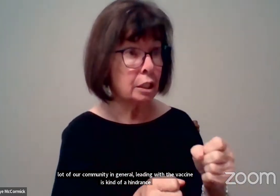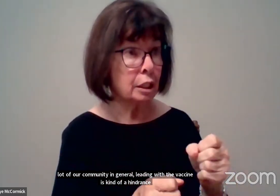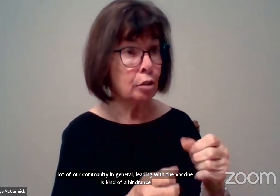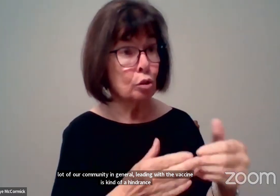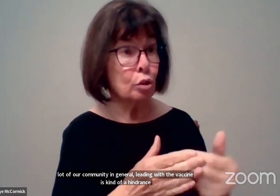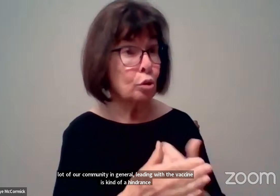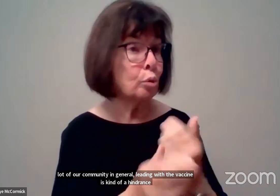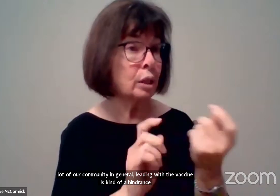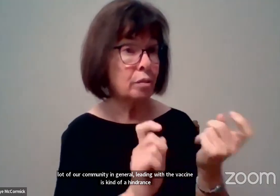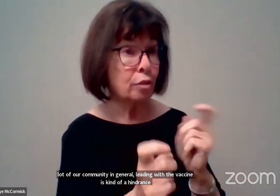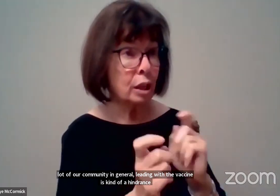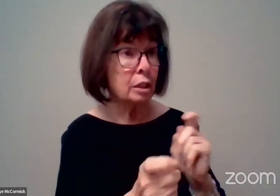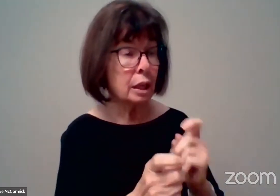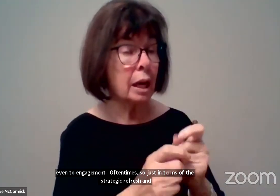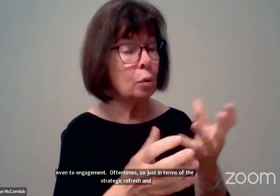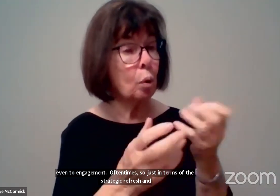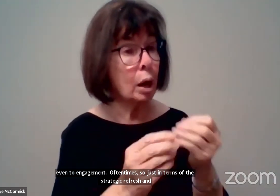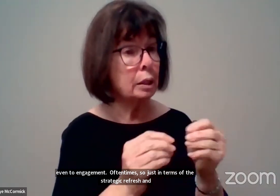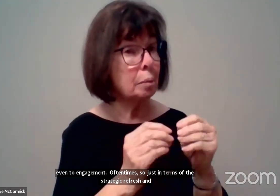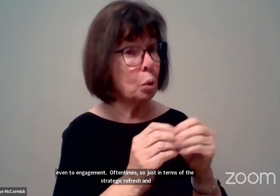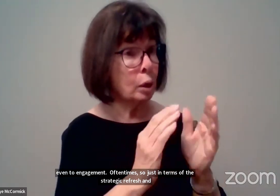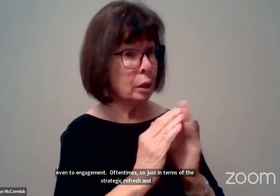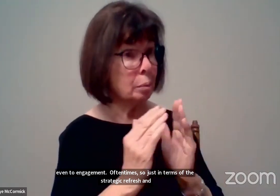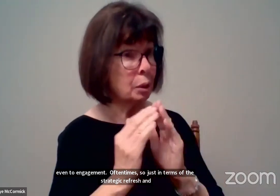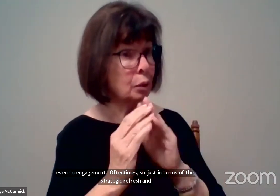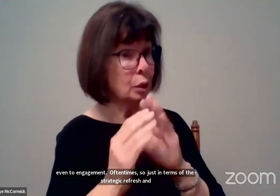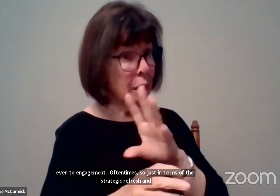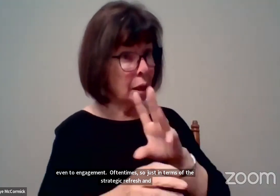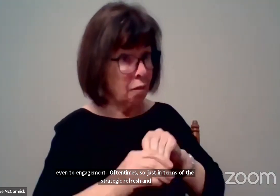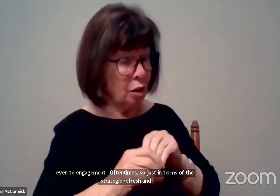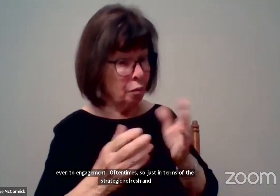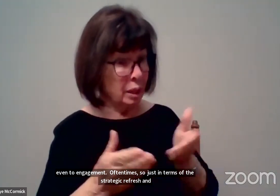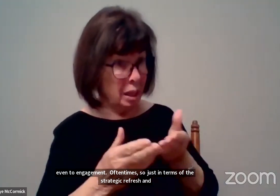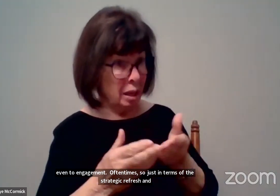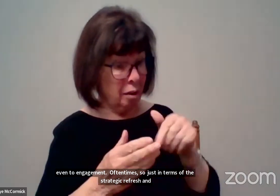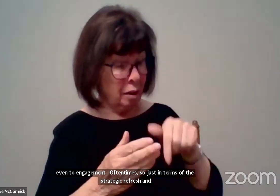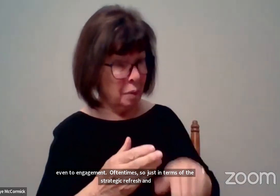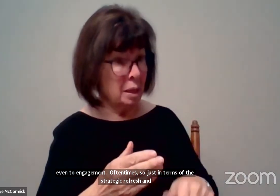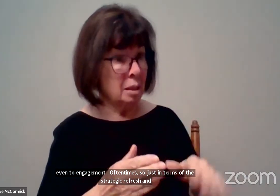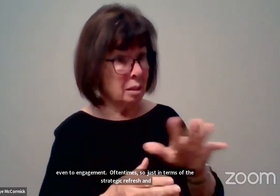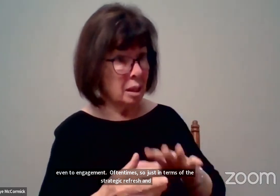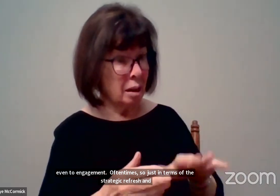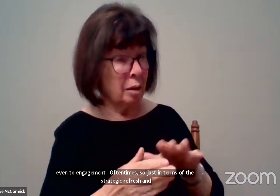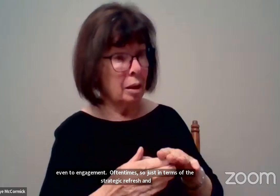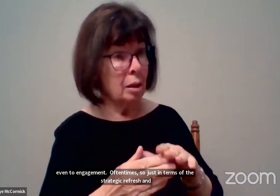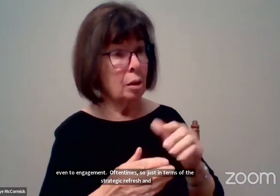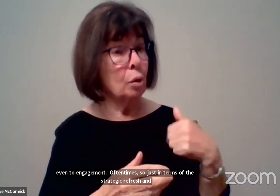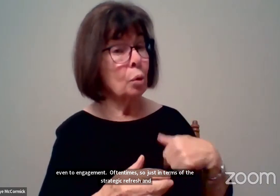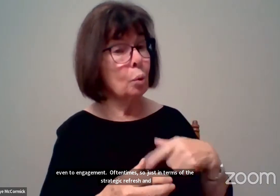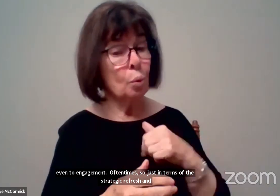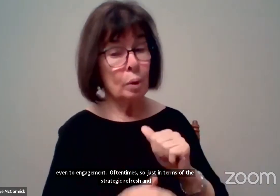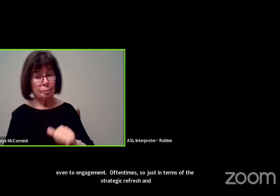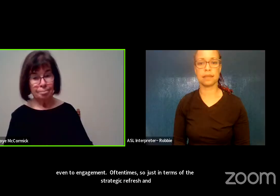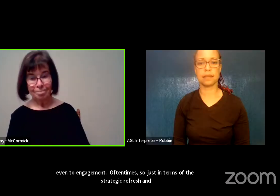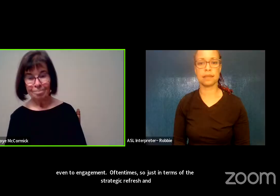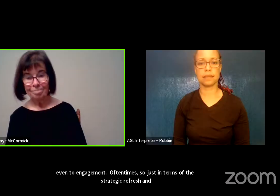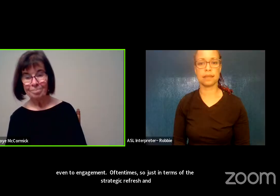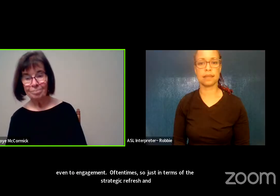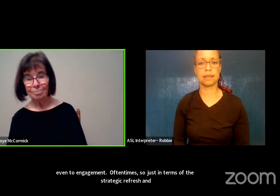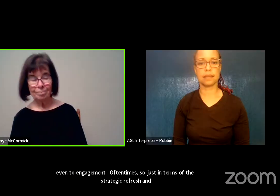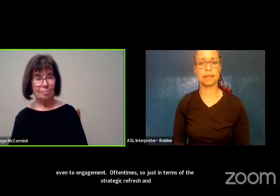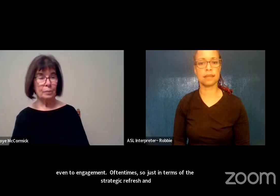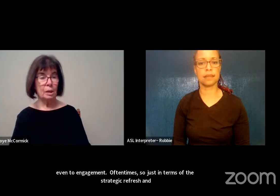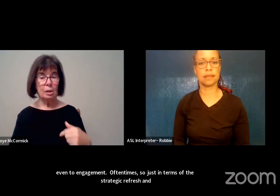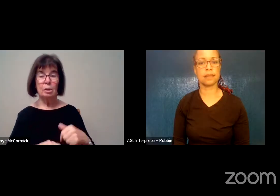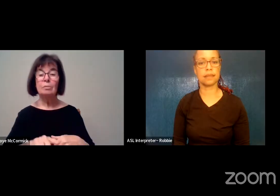community engagement here in this space, I think we all, you know, have other spaces